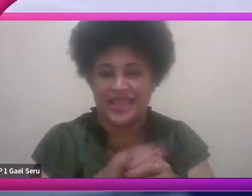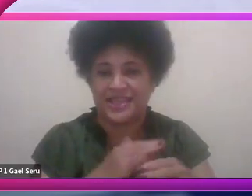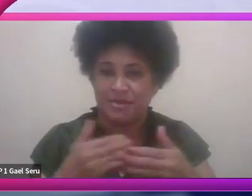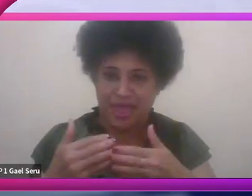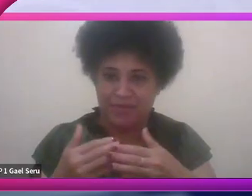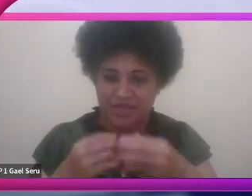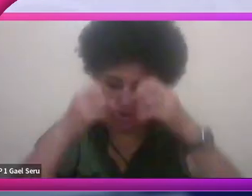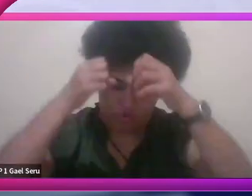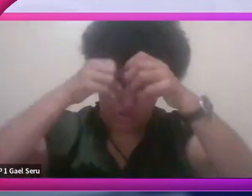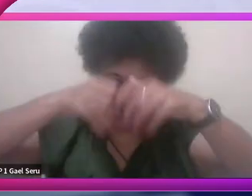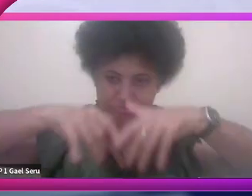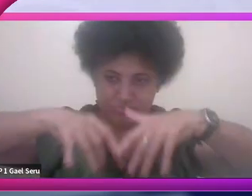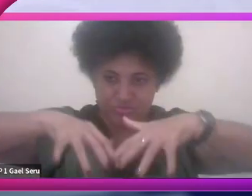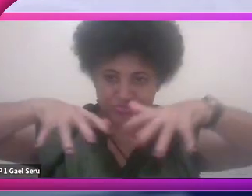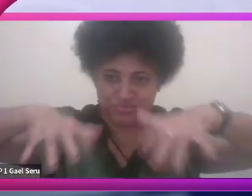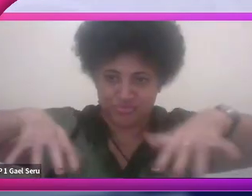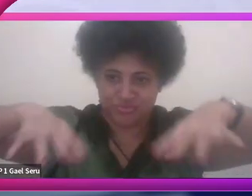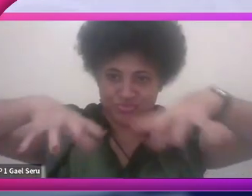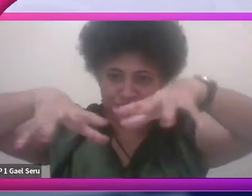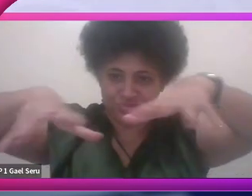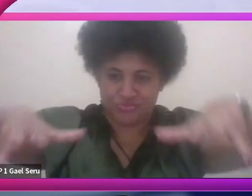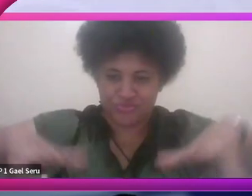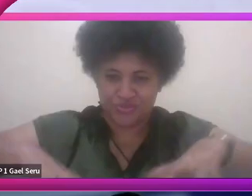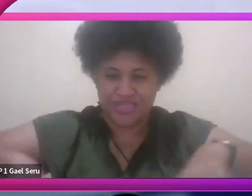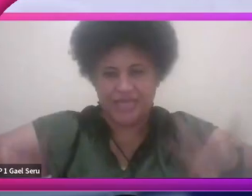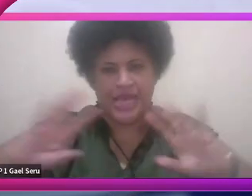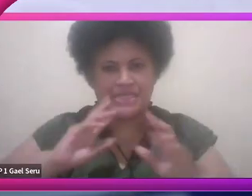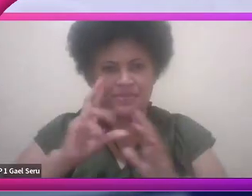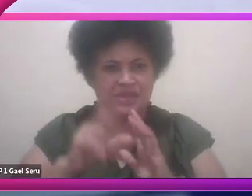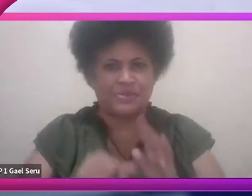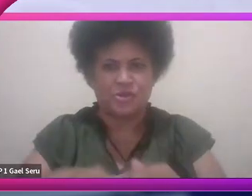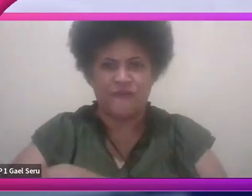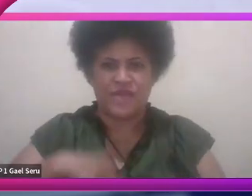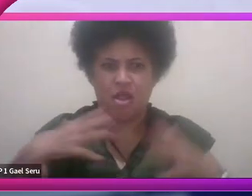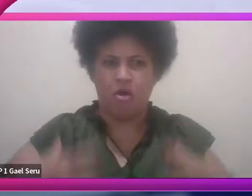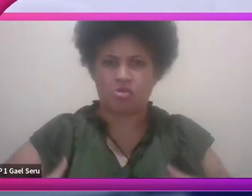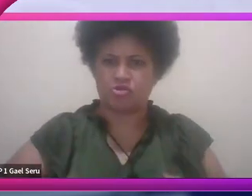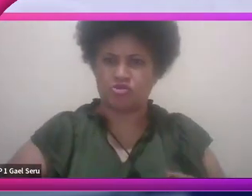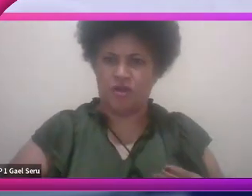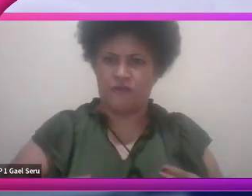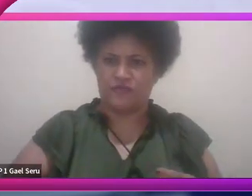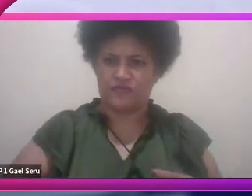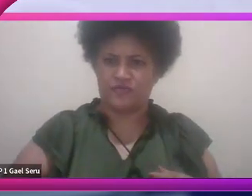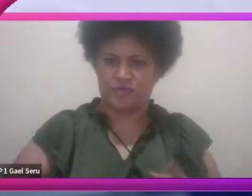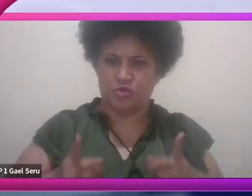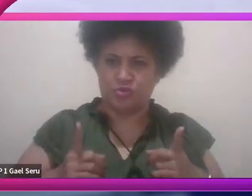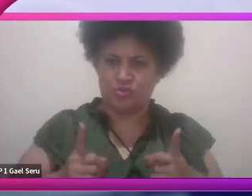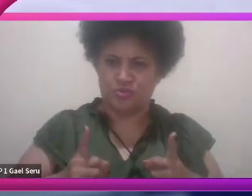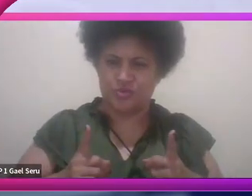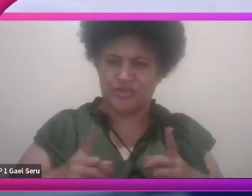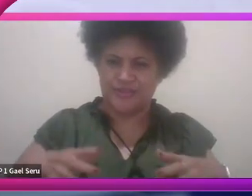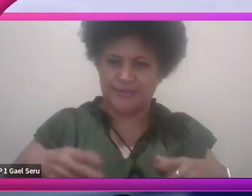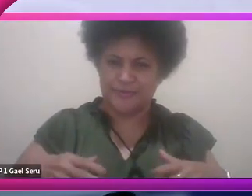That's why in one point in time in the cycle, you feel, oh, my breast getting like tender pain and things like that. But later on, oh,